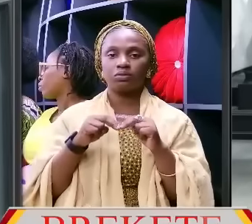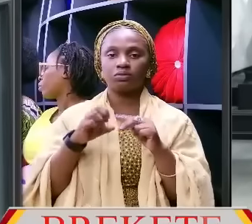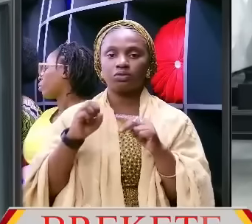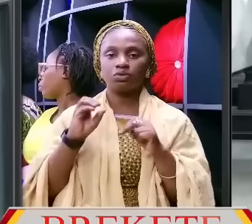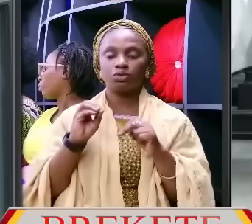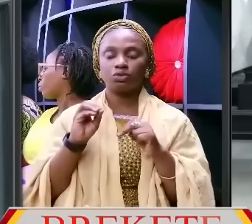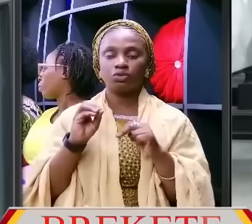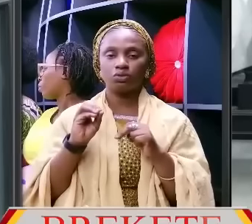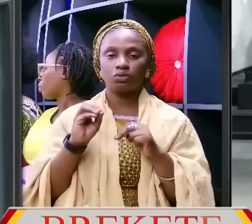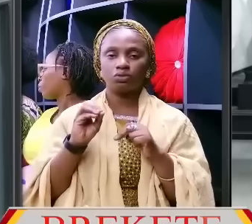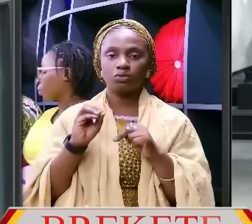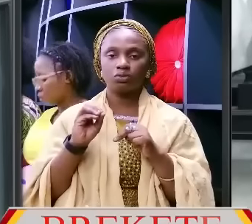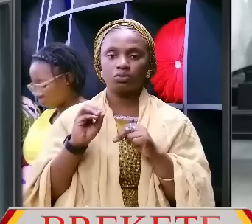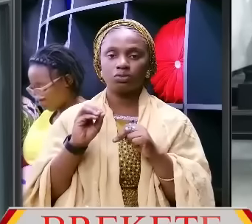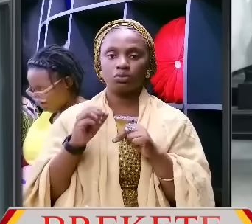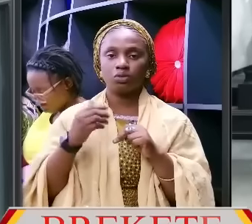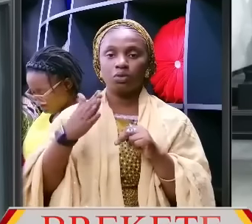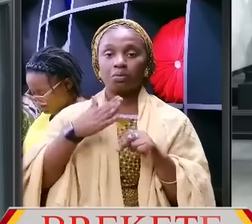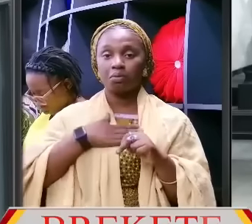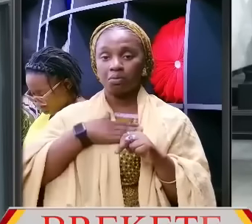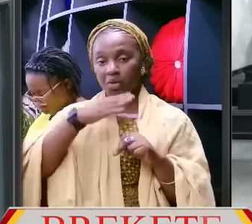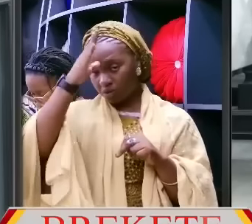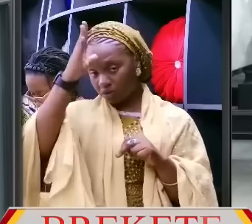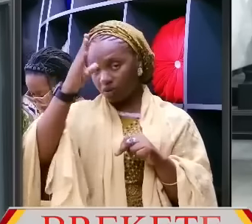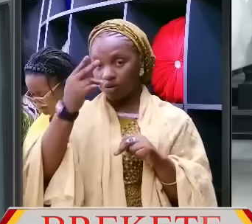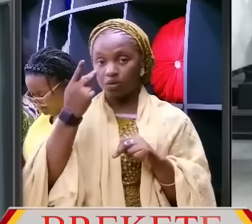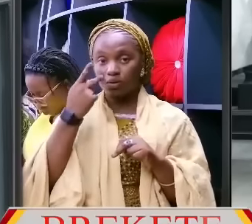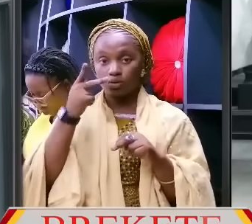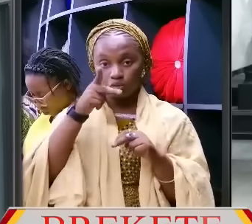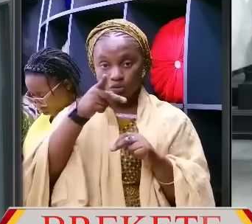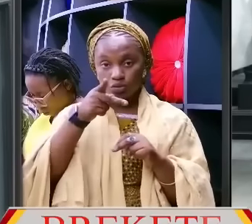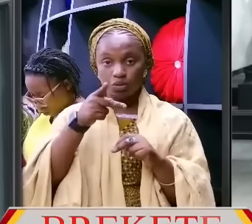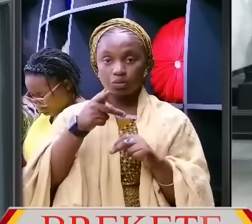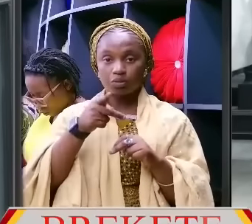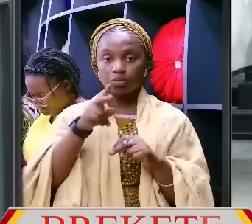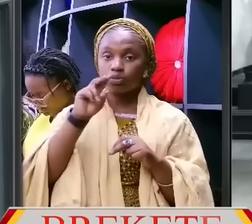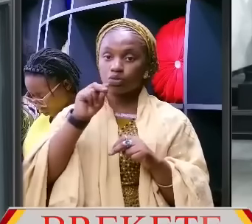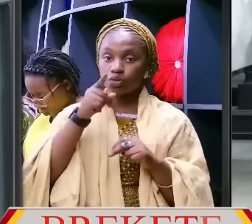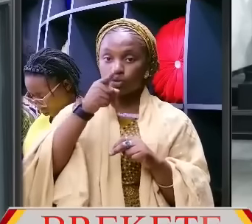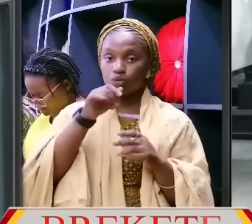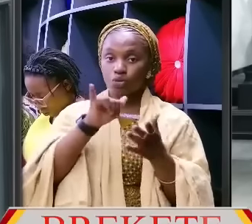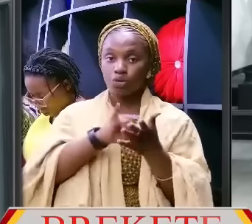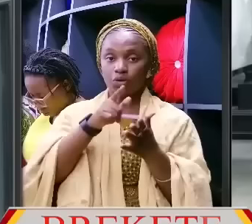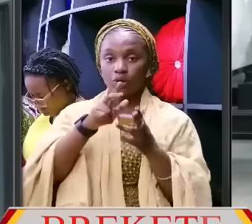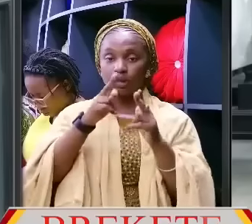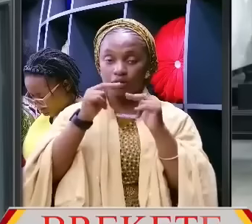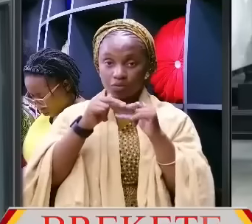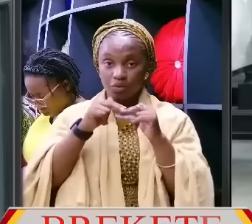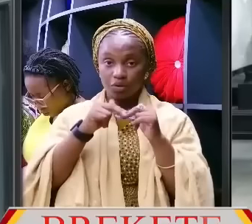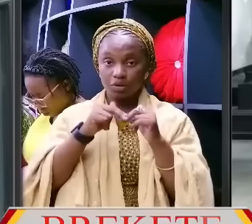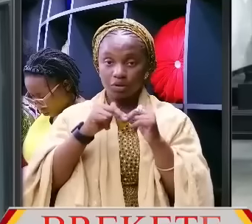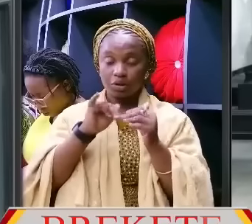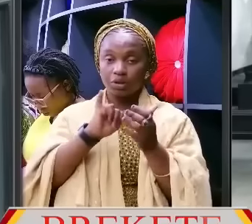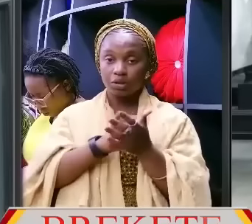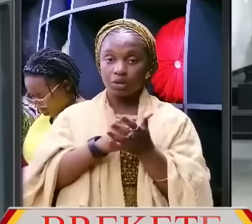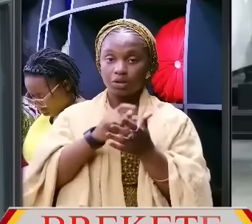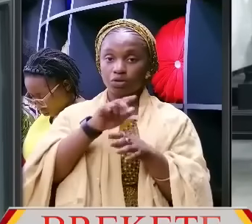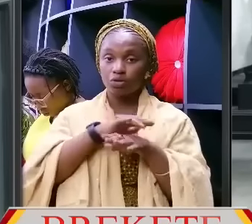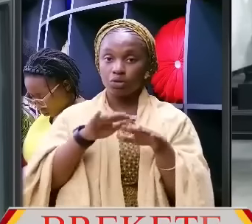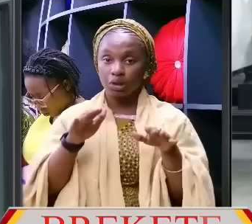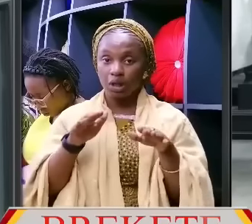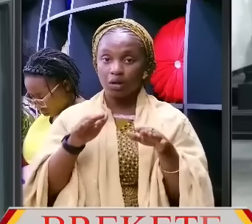So, then my father goes there, I say, no. He went there for a village. We know they see motor for, I know they